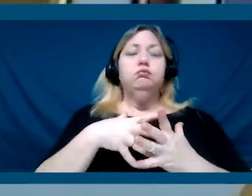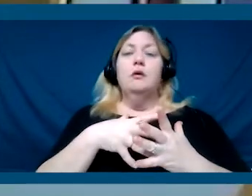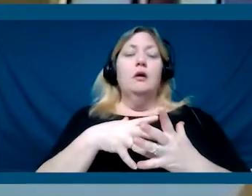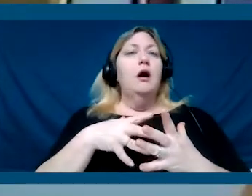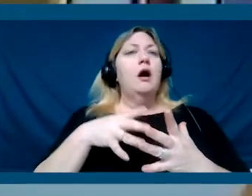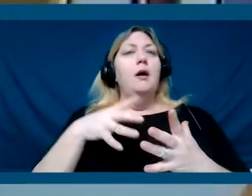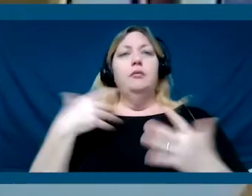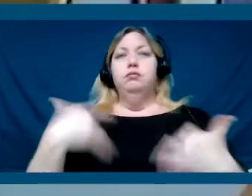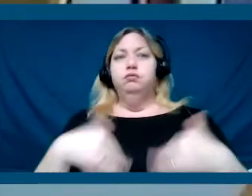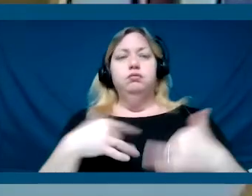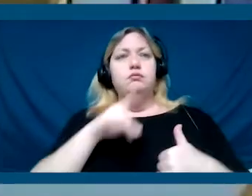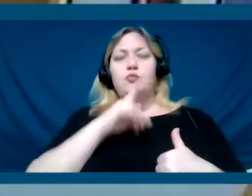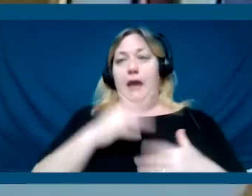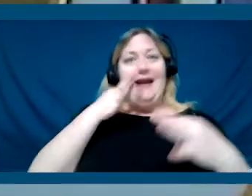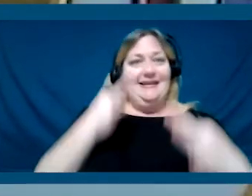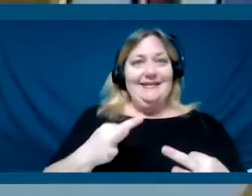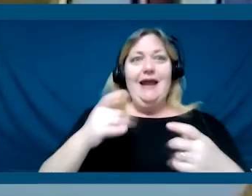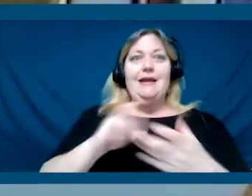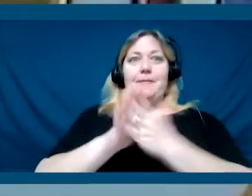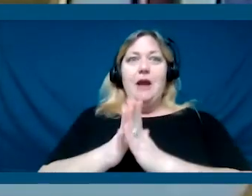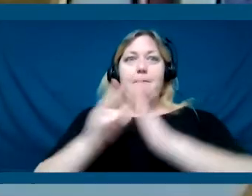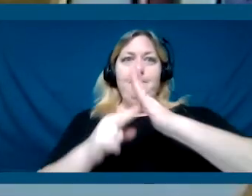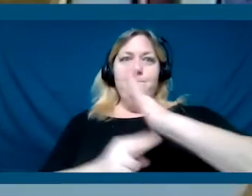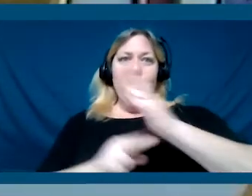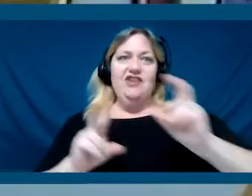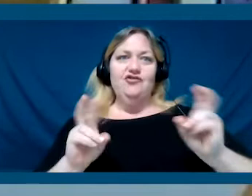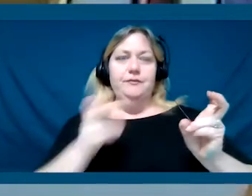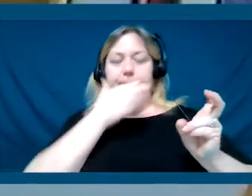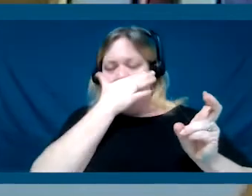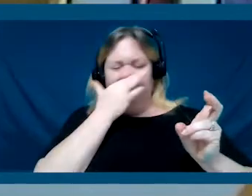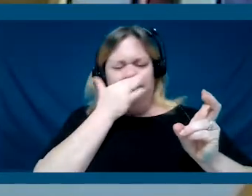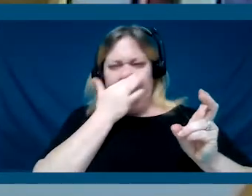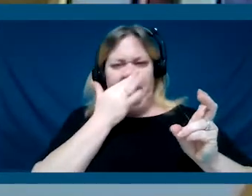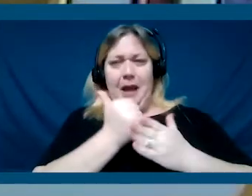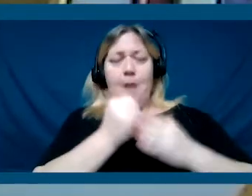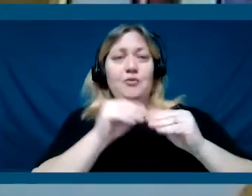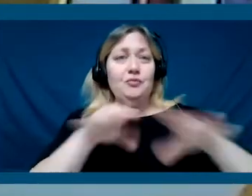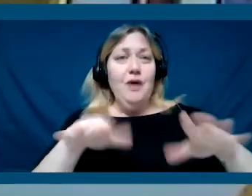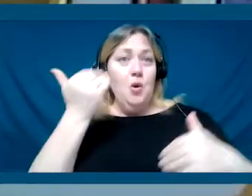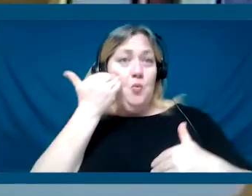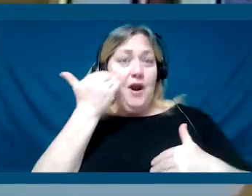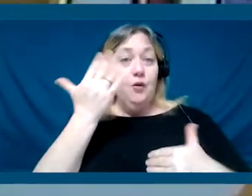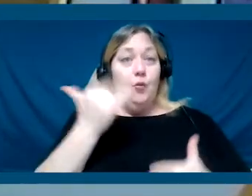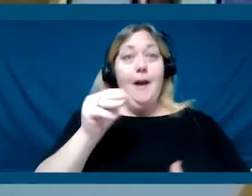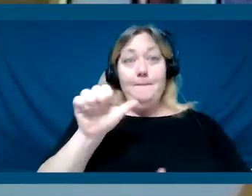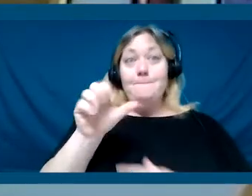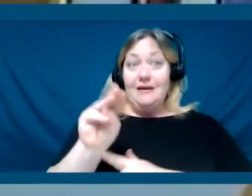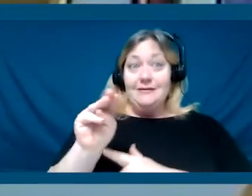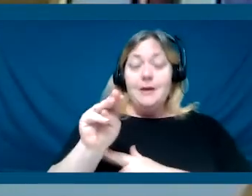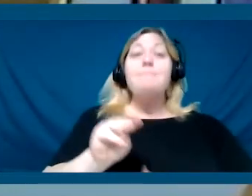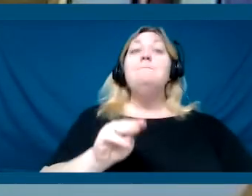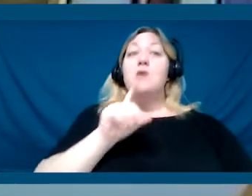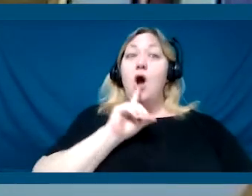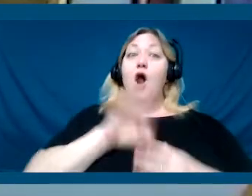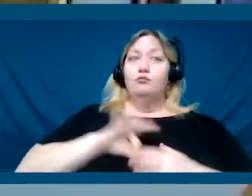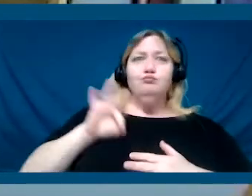I decided that I need to become a bridge to help spread awareness that Muslims were and are